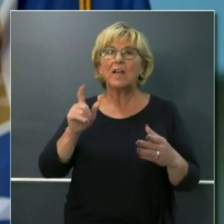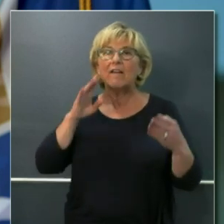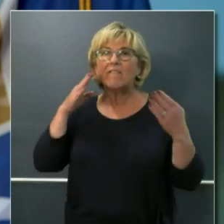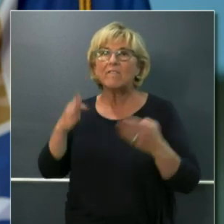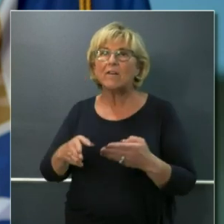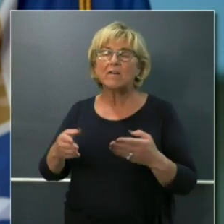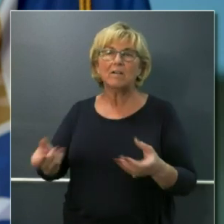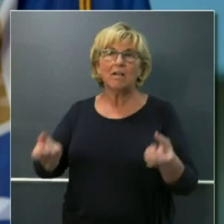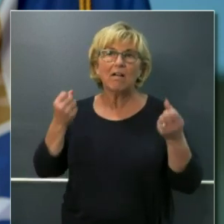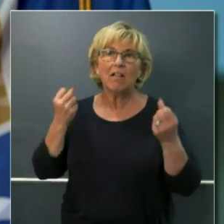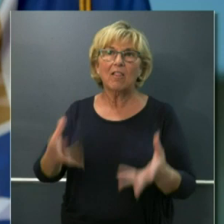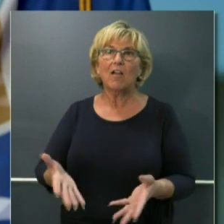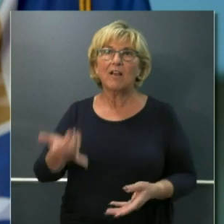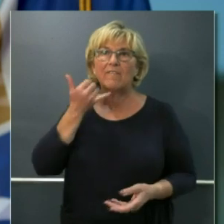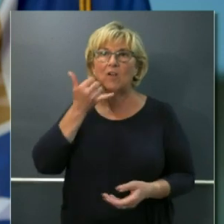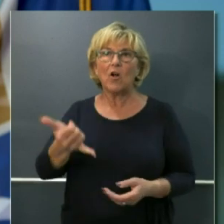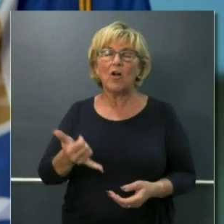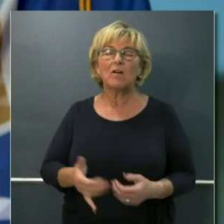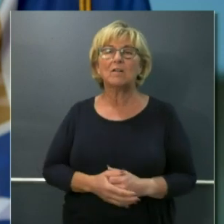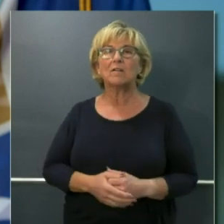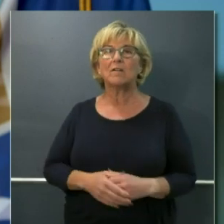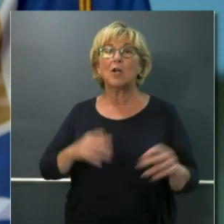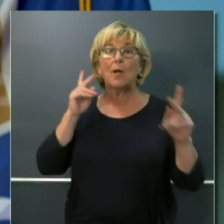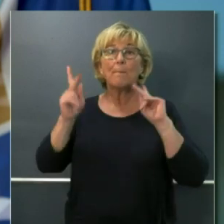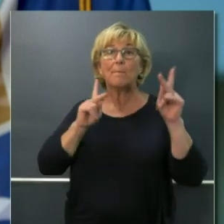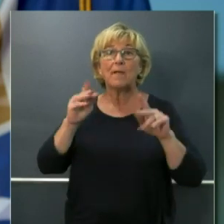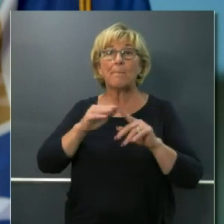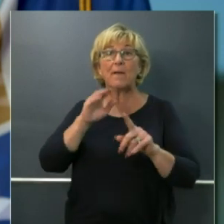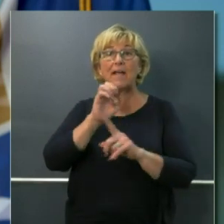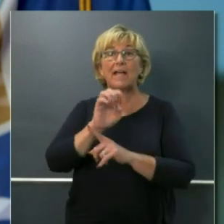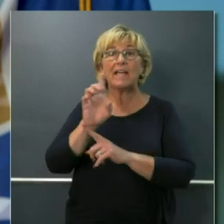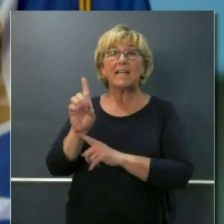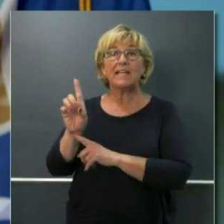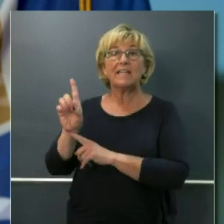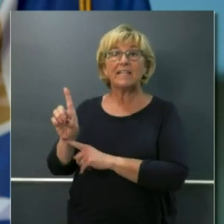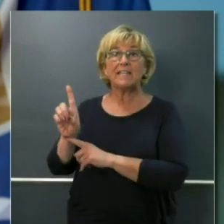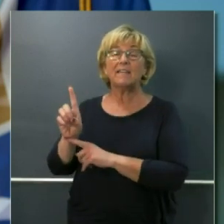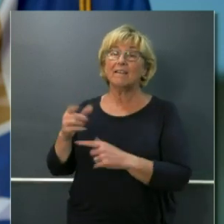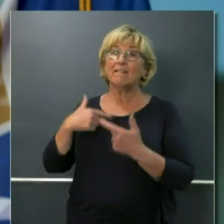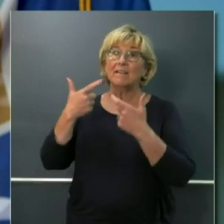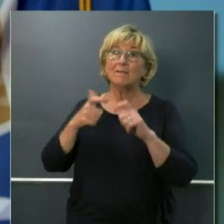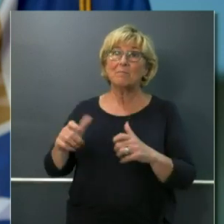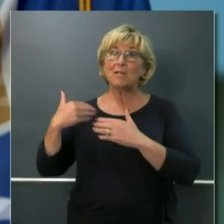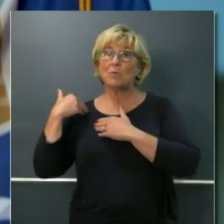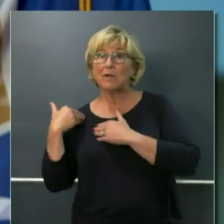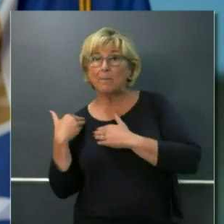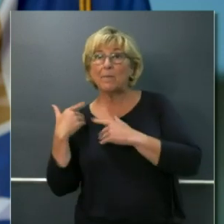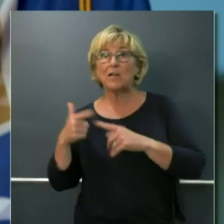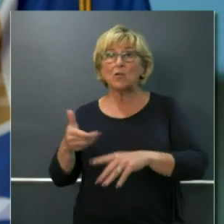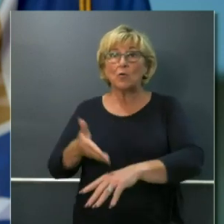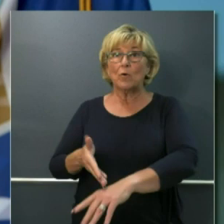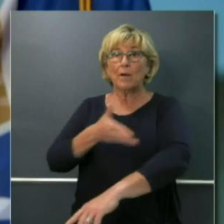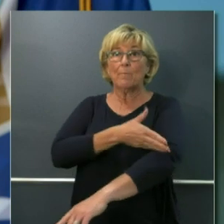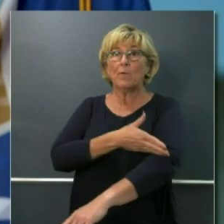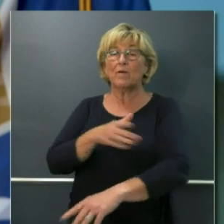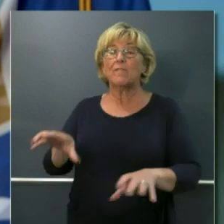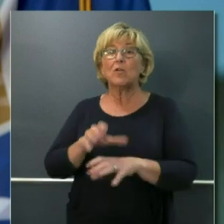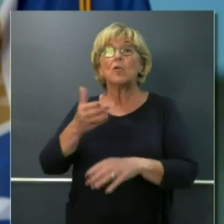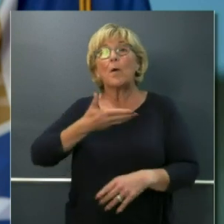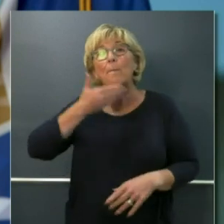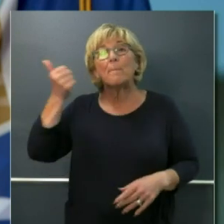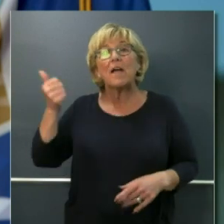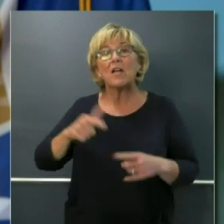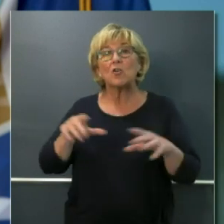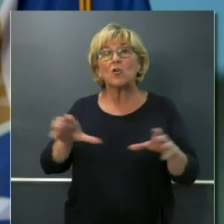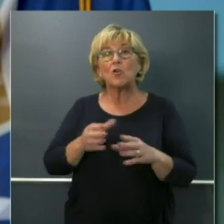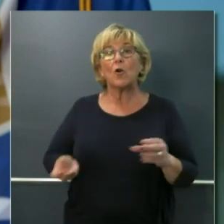of call volume and folks over at EDD, an unprecedented amount of responsibility and work to improve, to do better, to